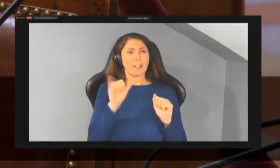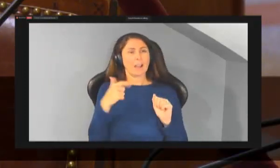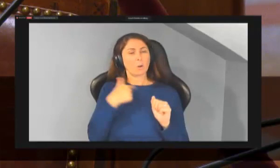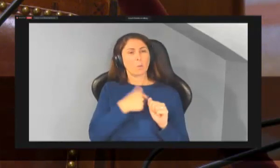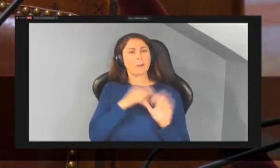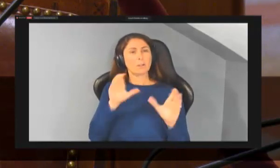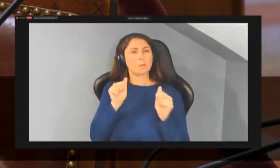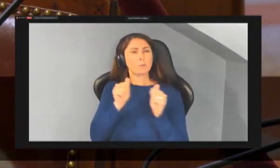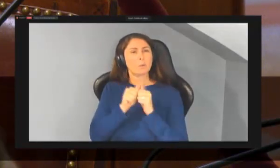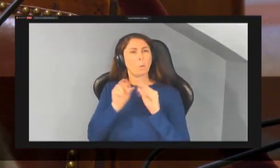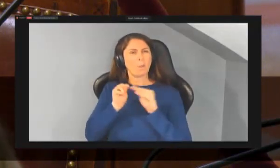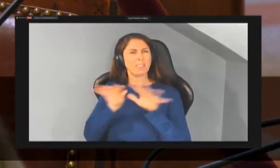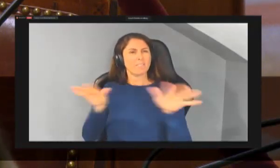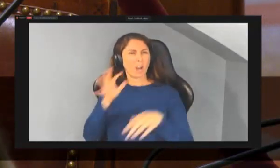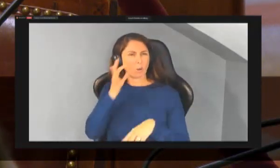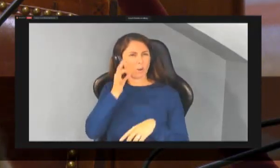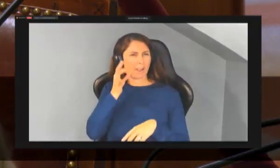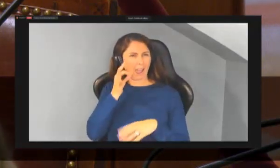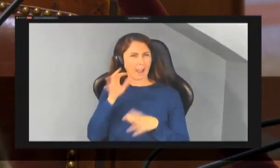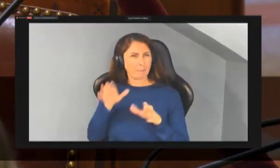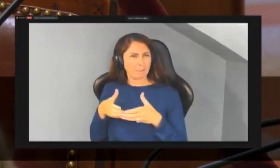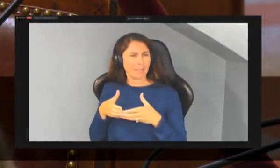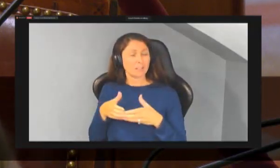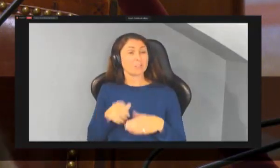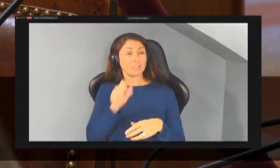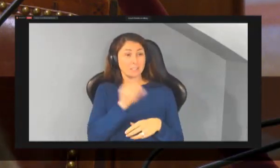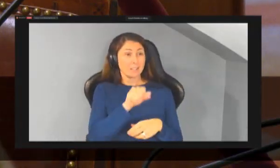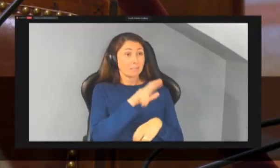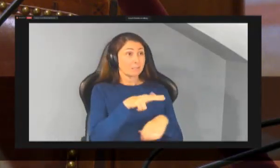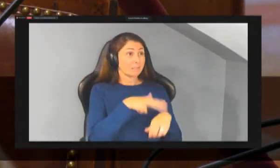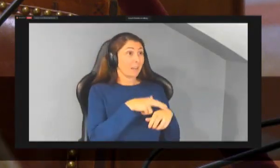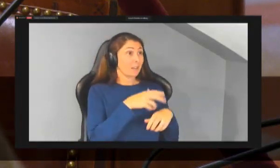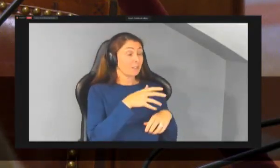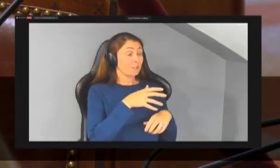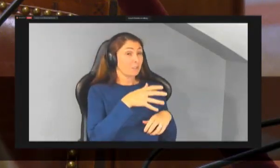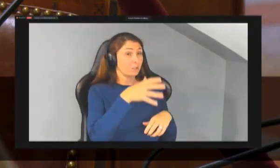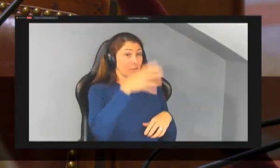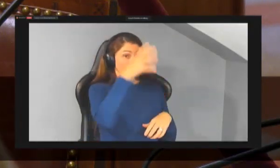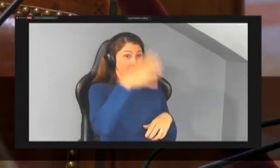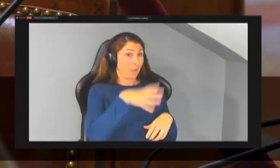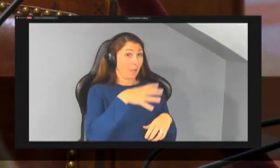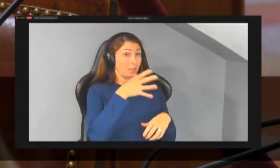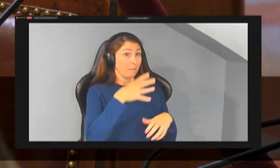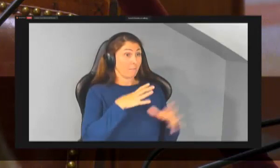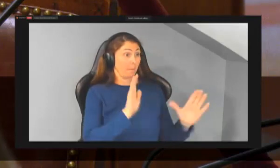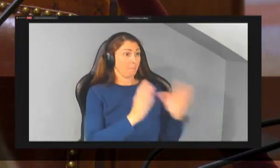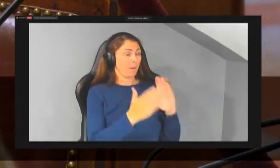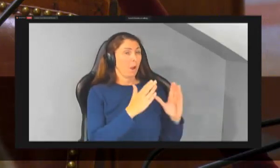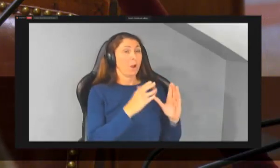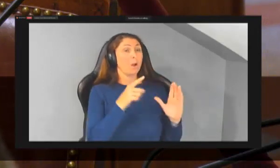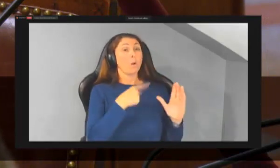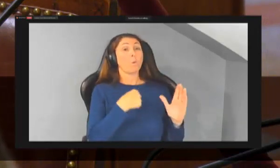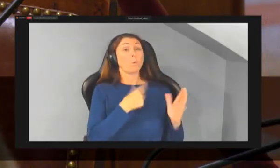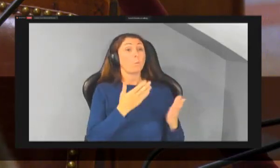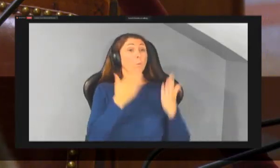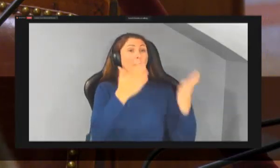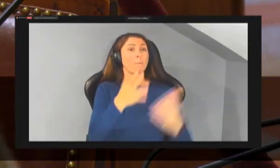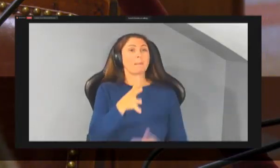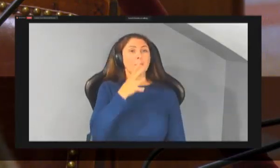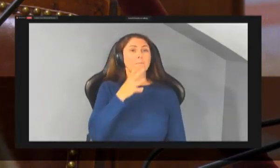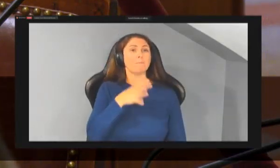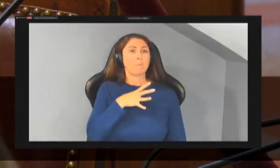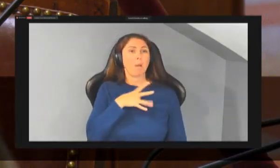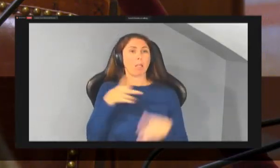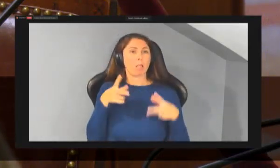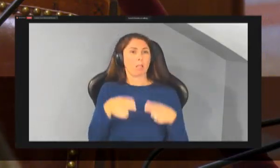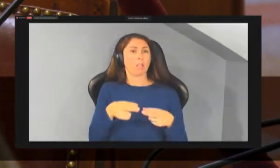population. Yes, and because of the nature of deer males versus females, we have been told that the recommendation would be to do females, and it's done right out in the